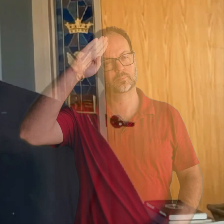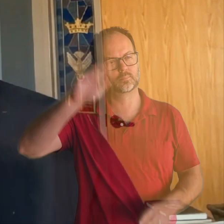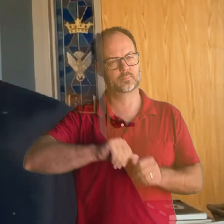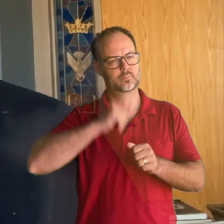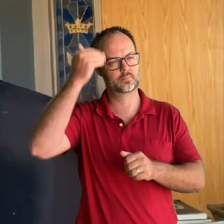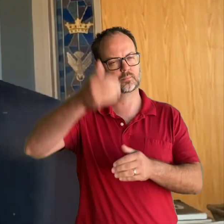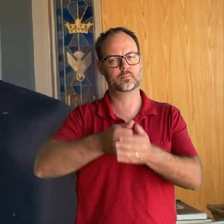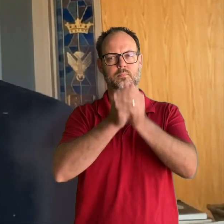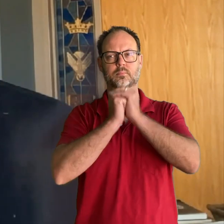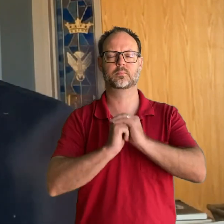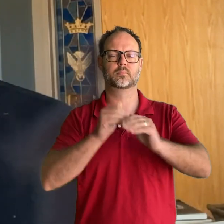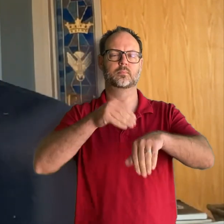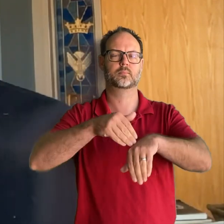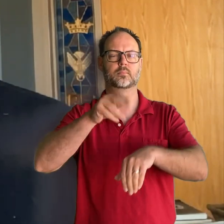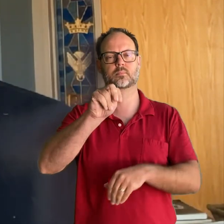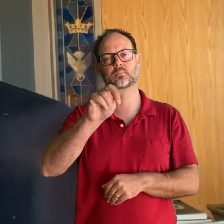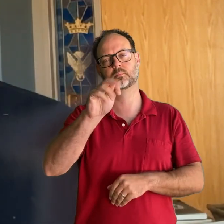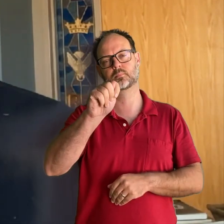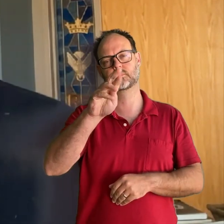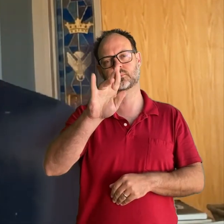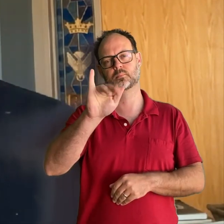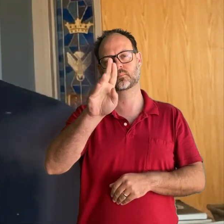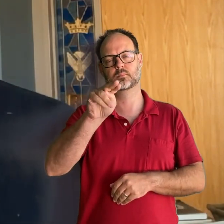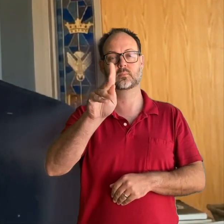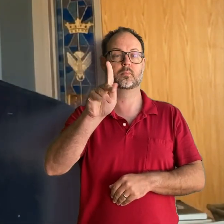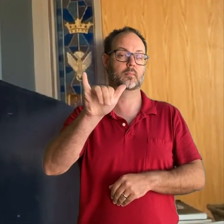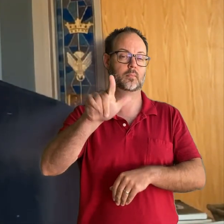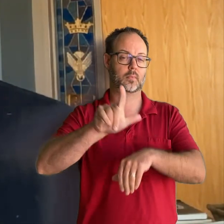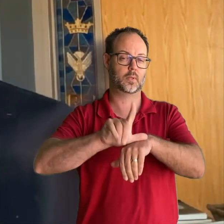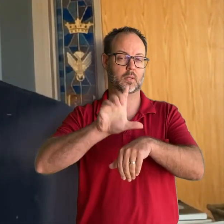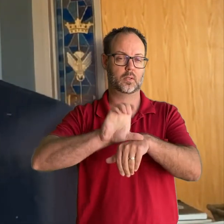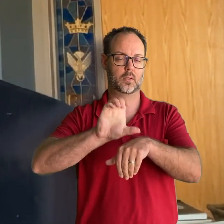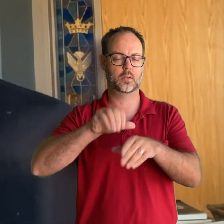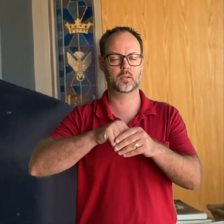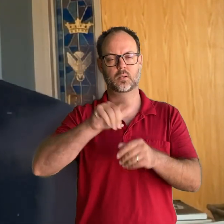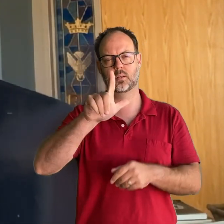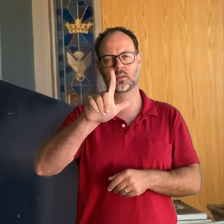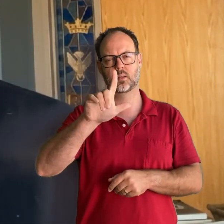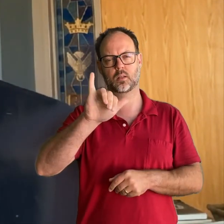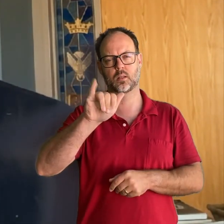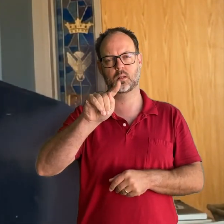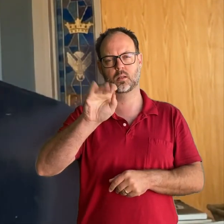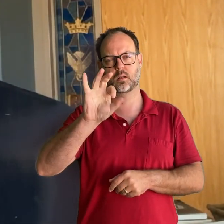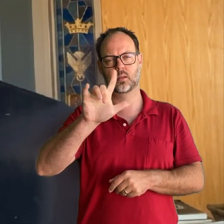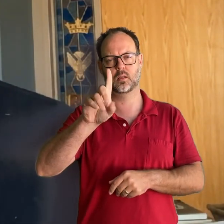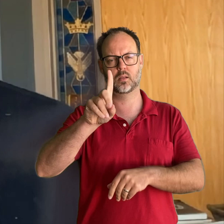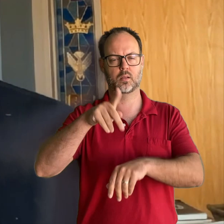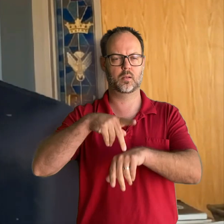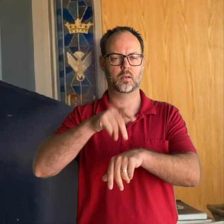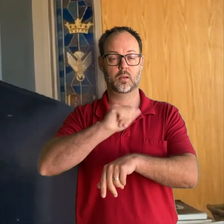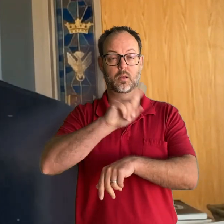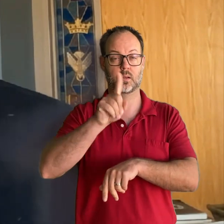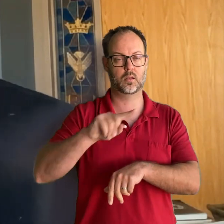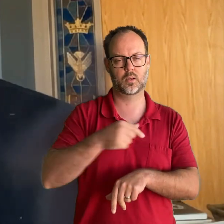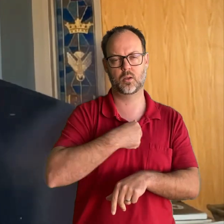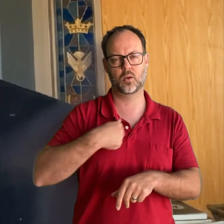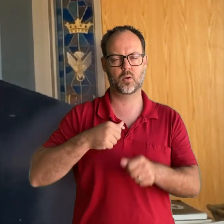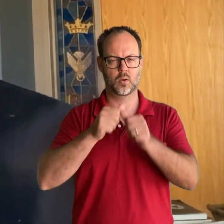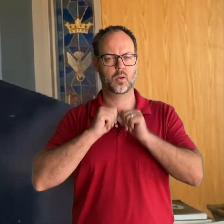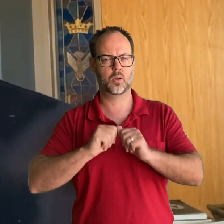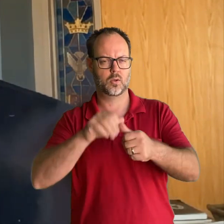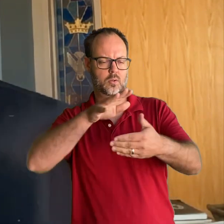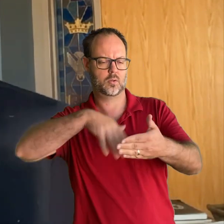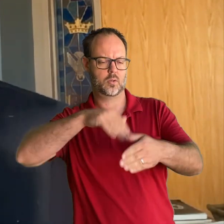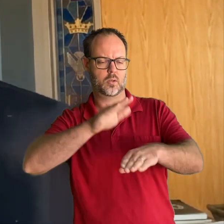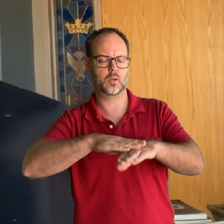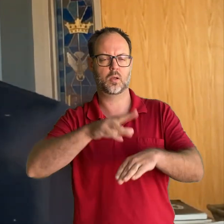Hello, everybody. Welcome to worship today at Trinity Lutheran Church in Litchfield Park, Arizona. We're continuing our study on the Nicene Creed. We're in the